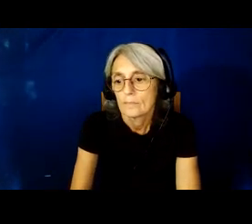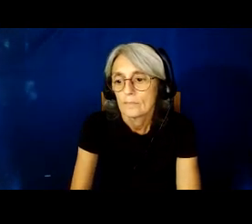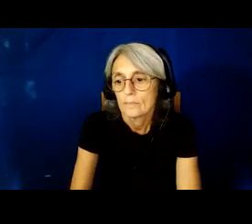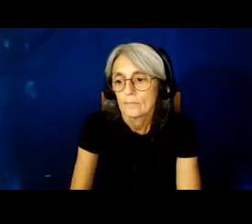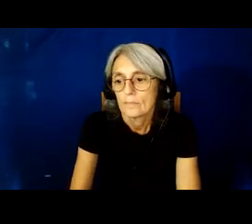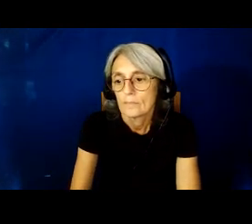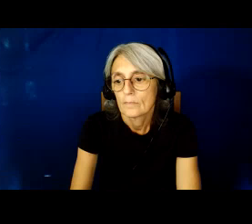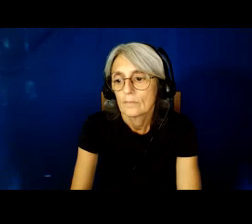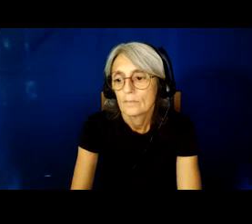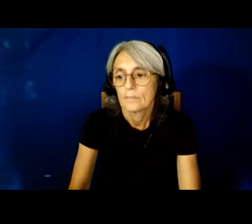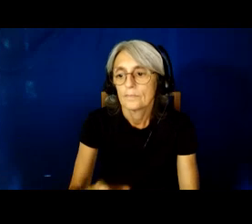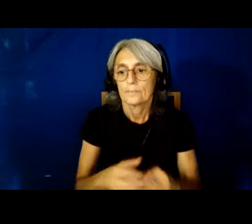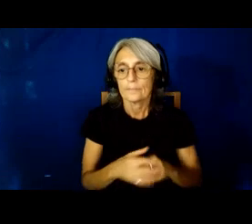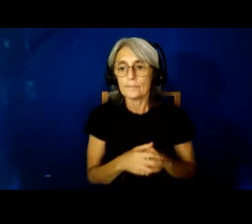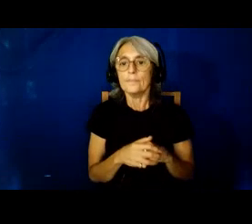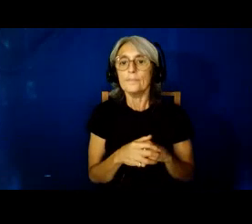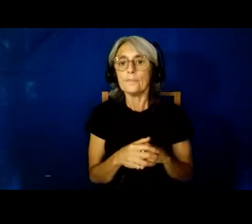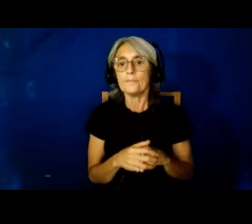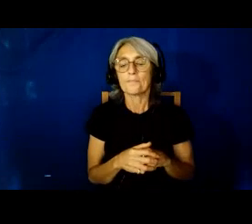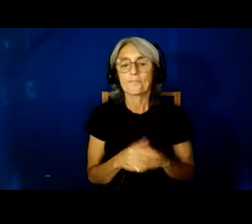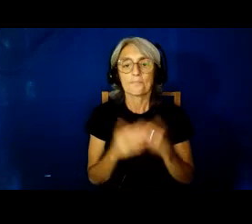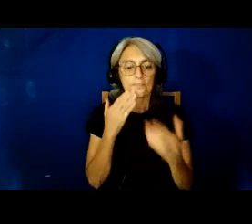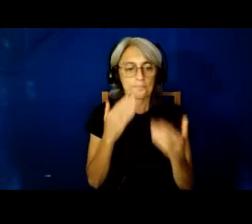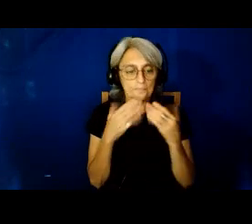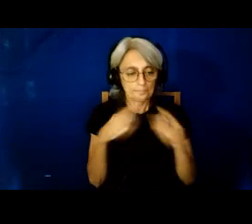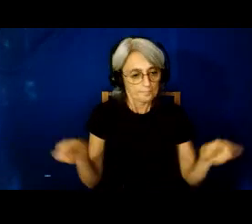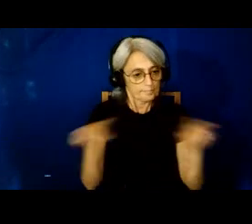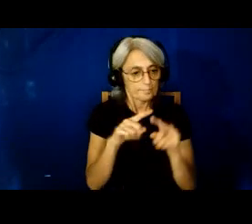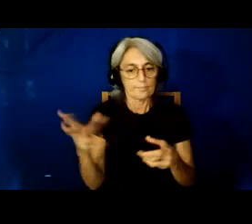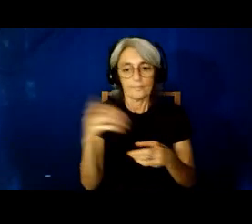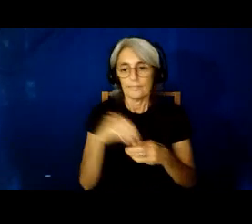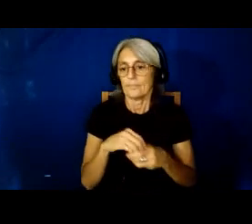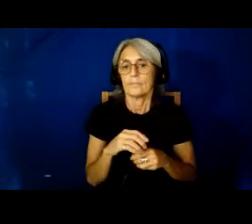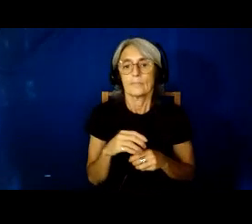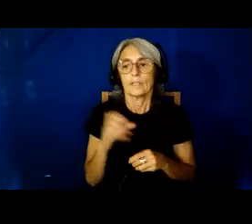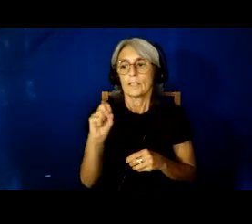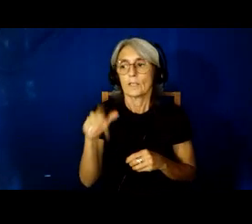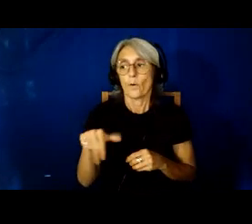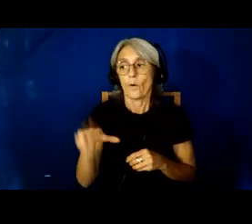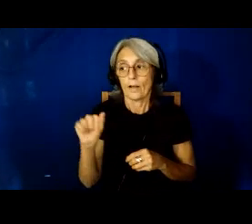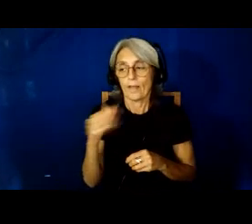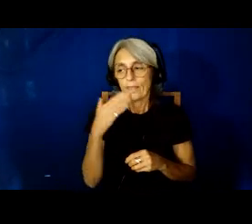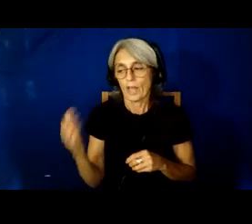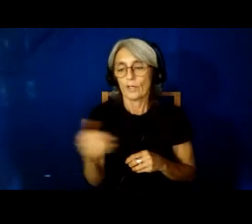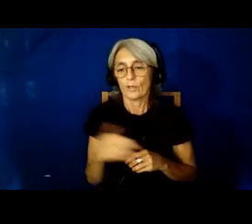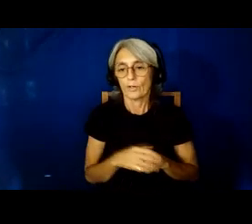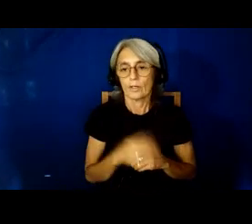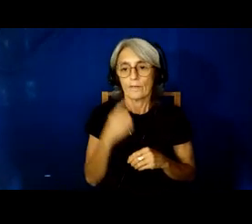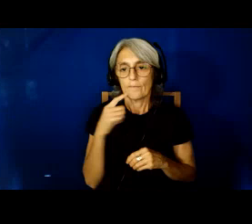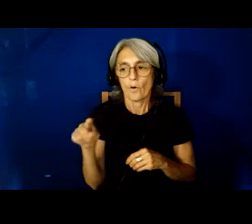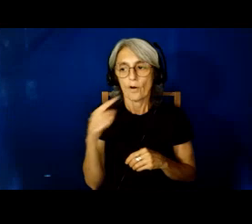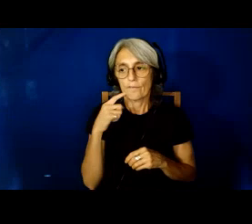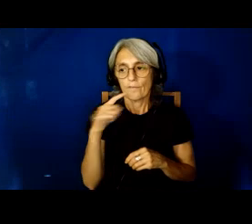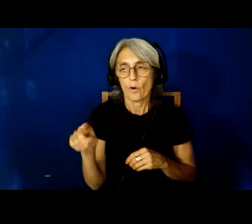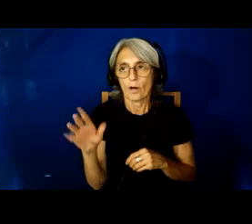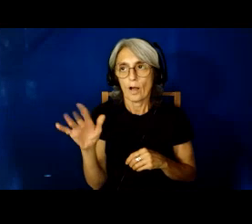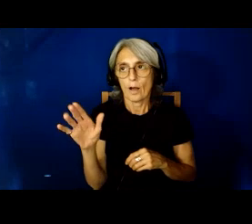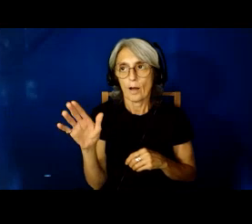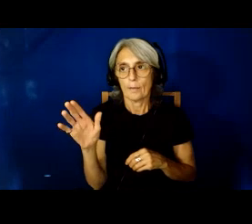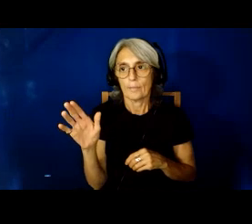Kemi Hernandez, and everyone else who's been part of this. And thank you, Sequoia, for ushering all of this